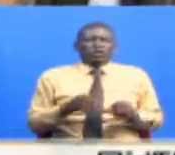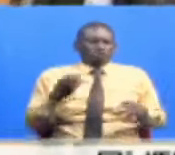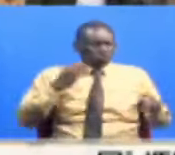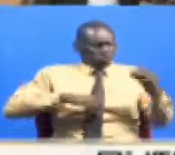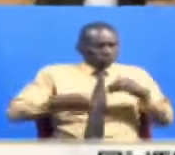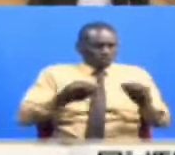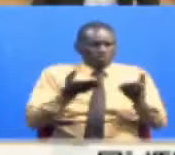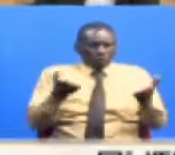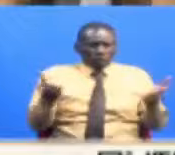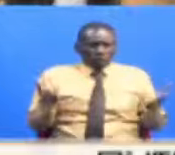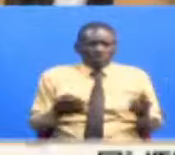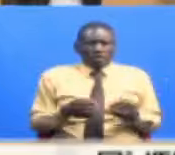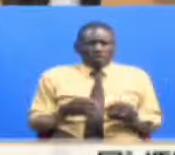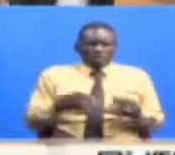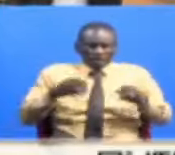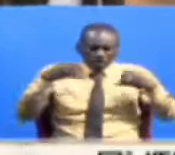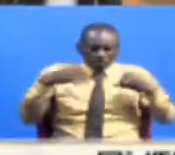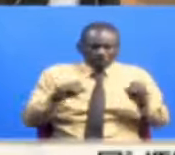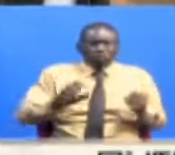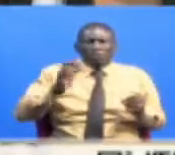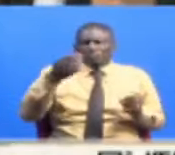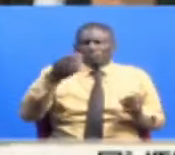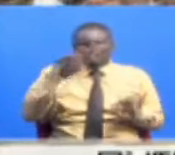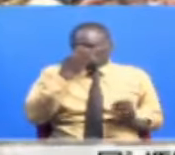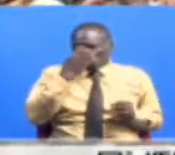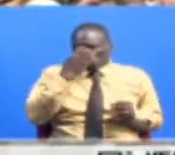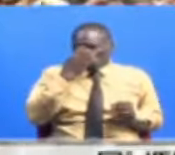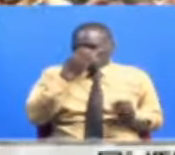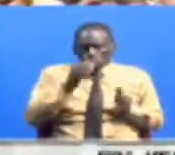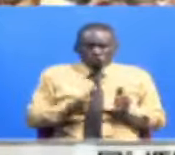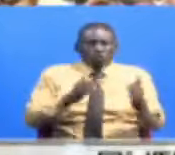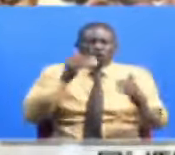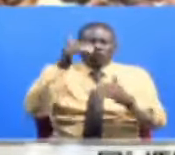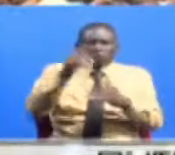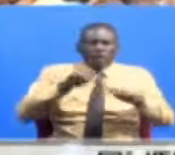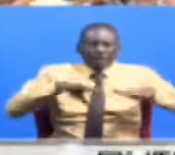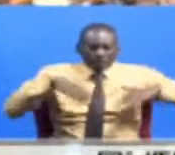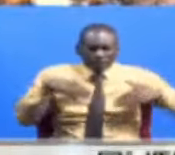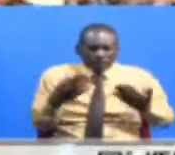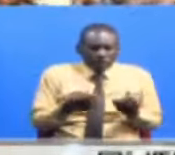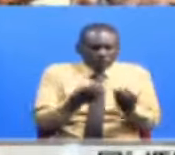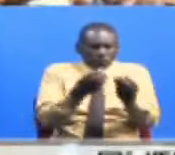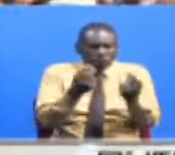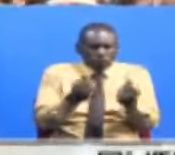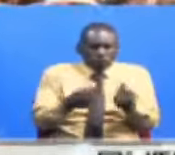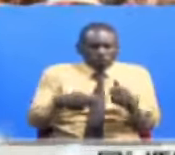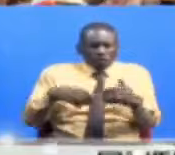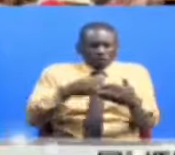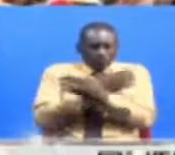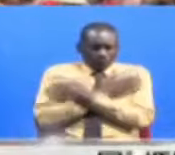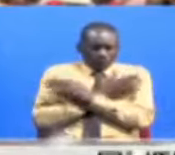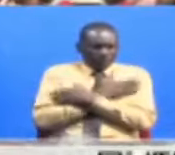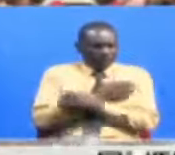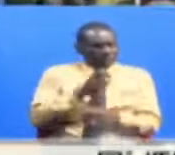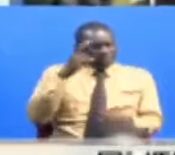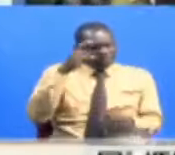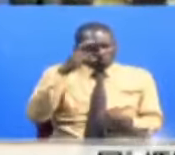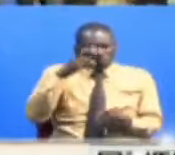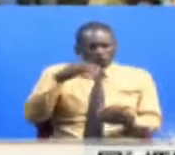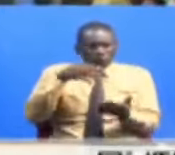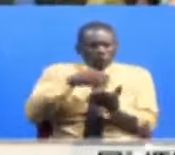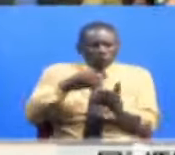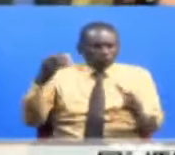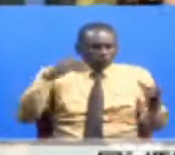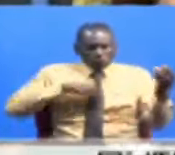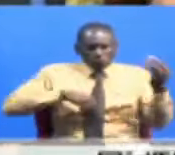have not sown. The litmus test for President William Ruto going forward is how he shall deal with close allies implicated